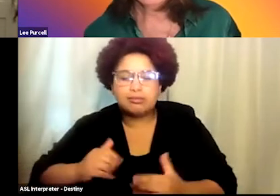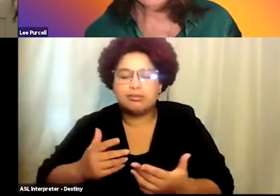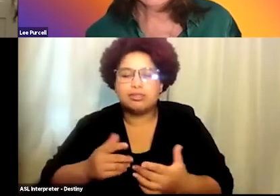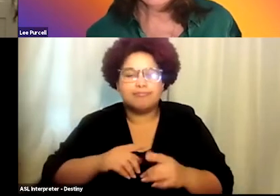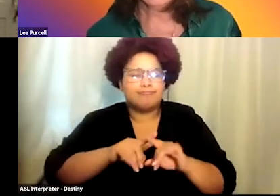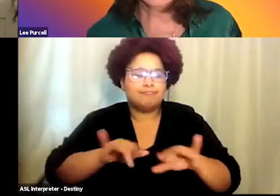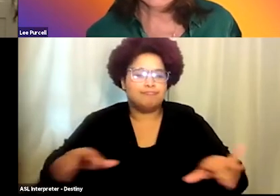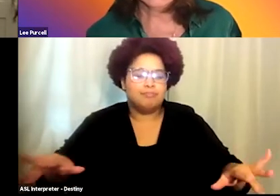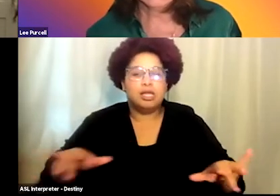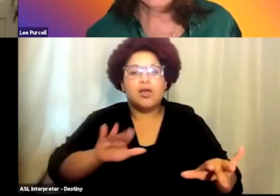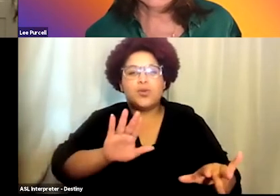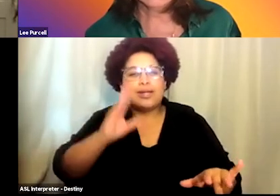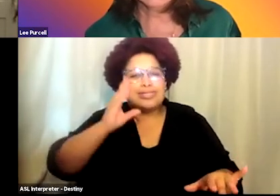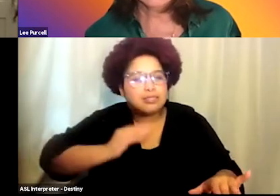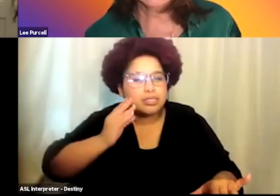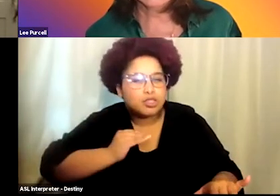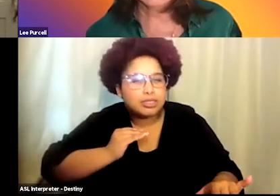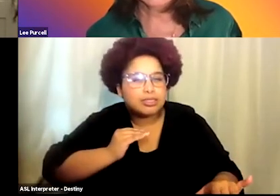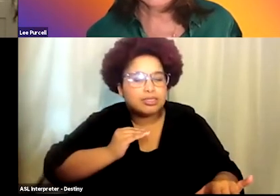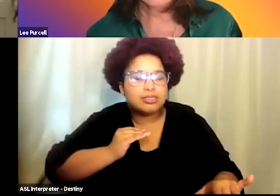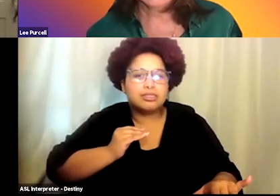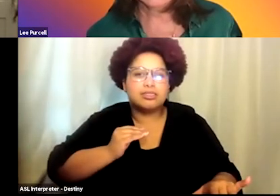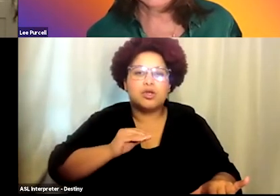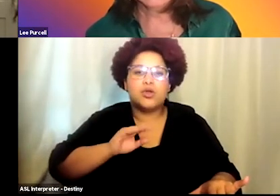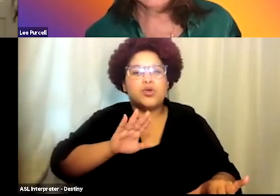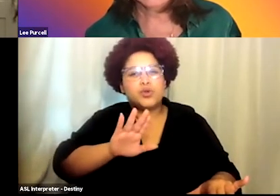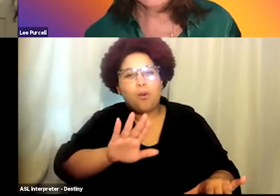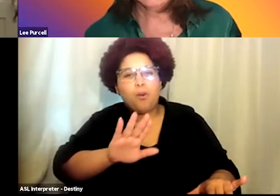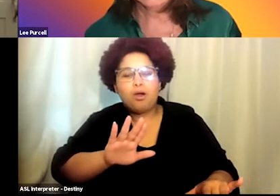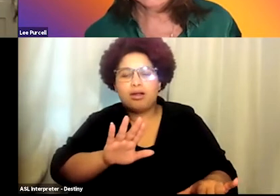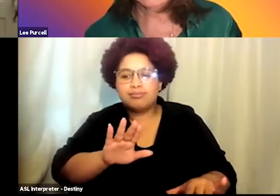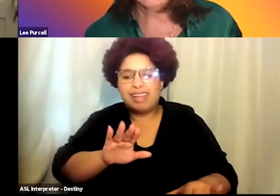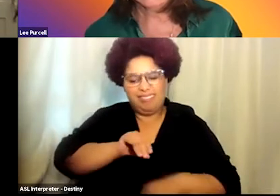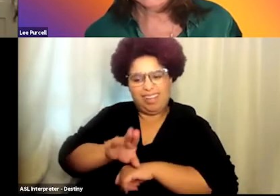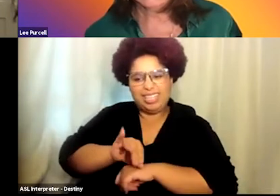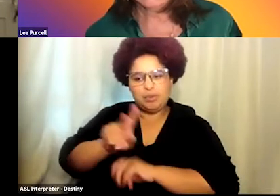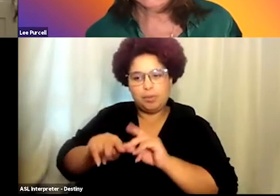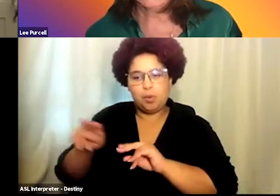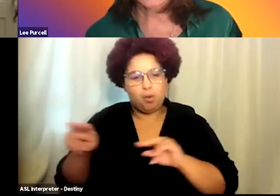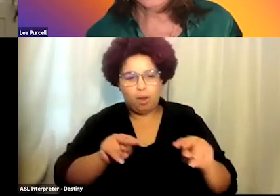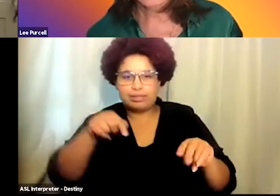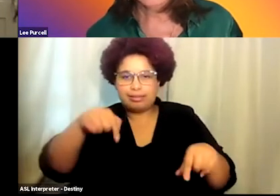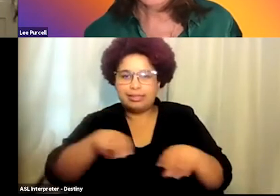way. What has been your experience, and what might you advise people watching this panel?